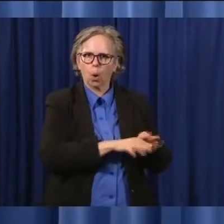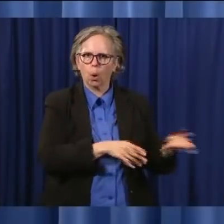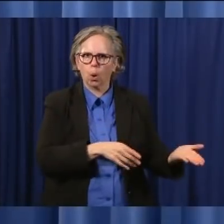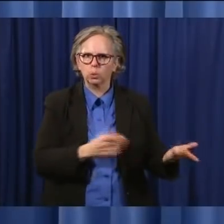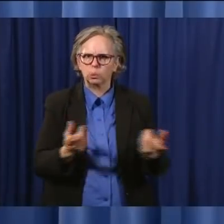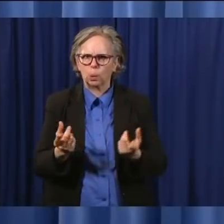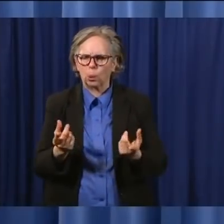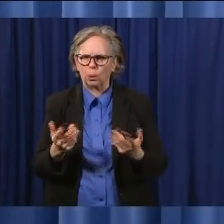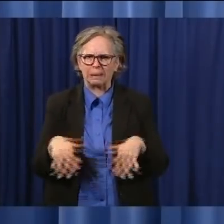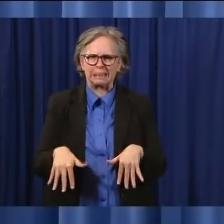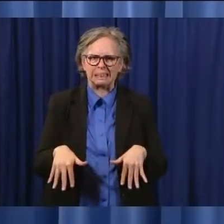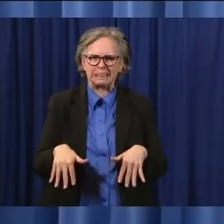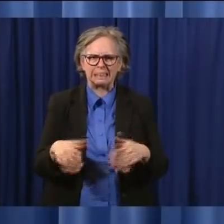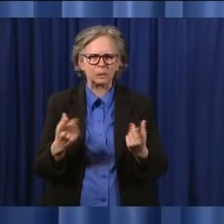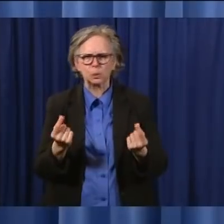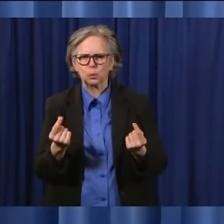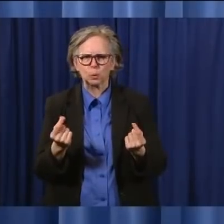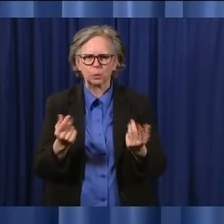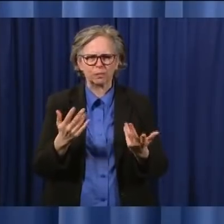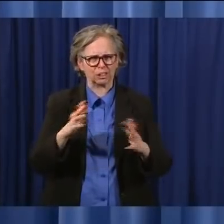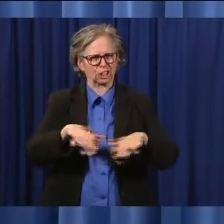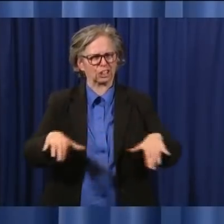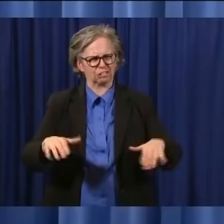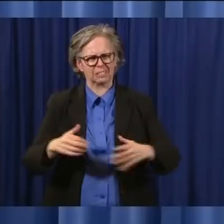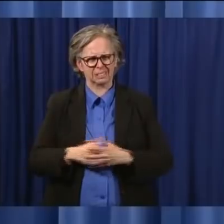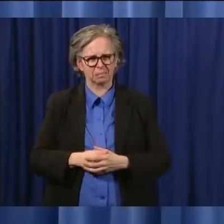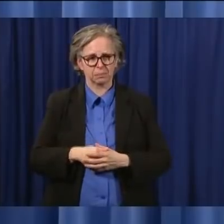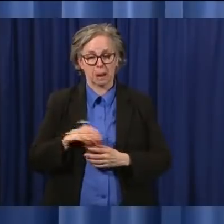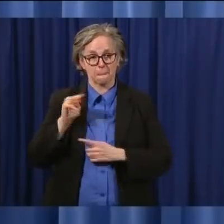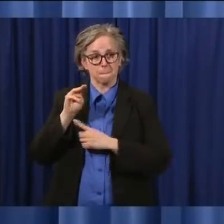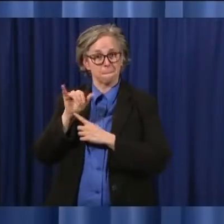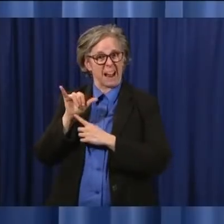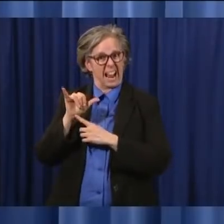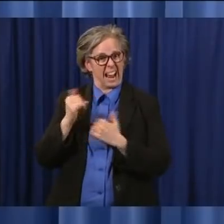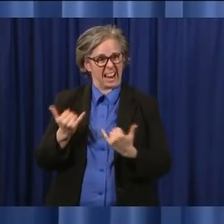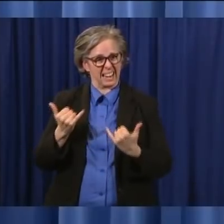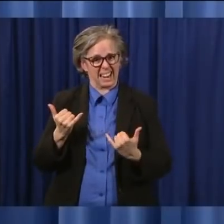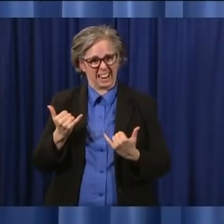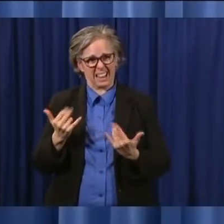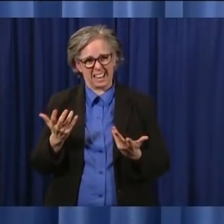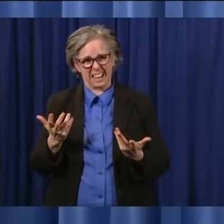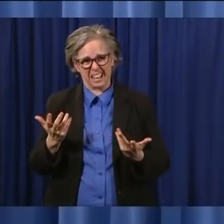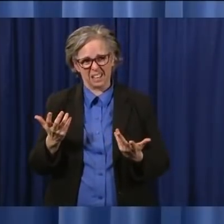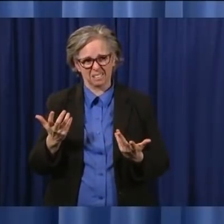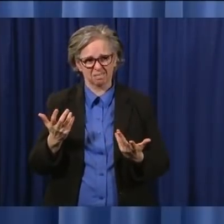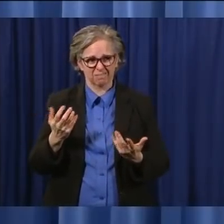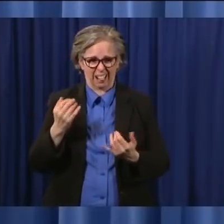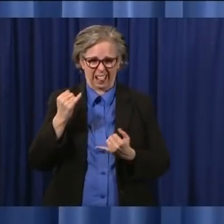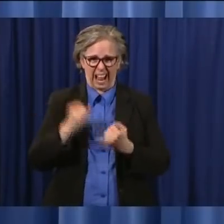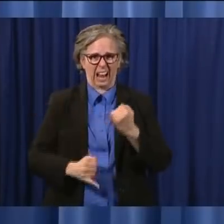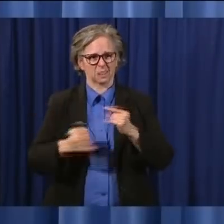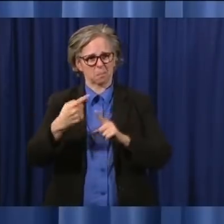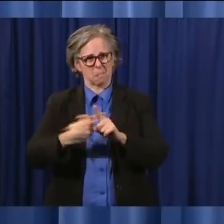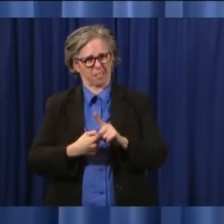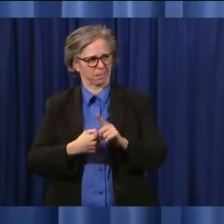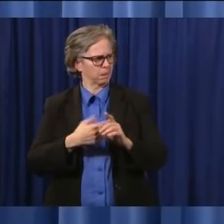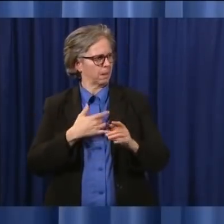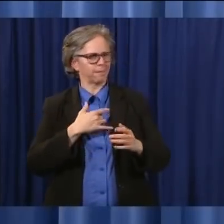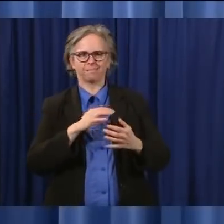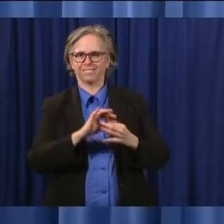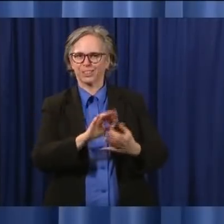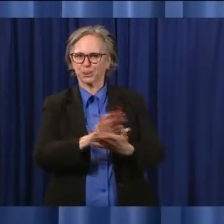during May. School was in April. Even though kids were not physically in class, they still